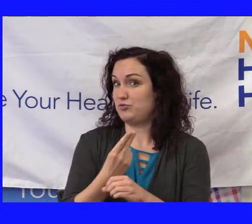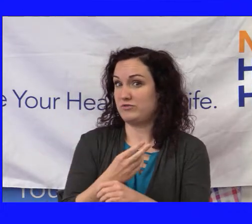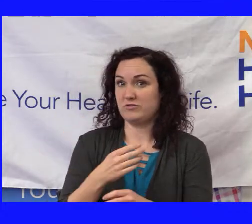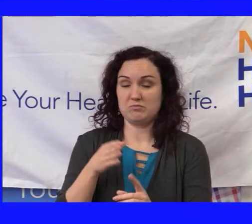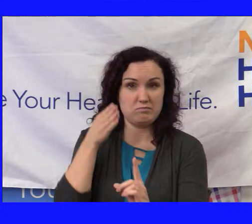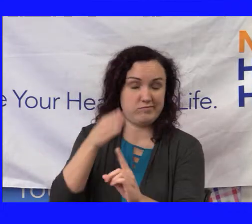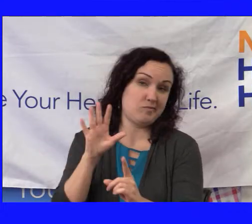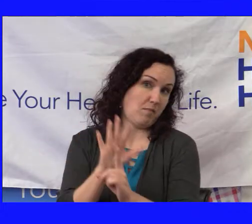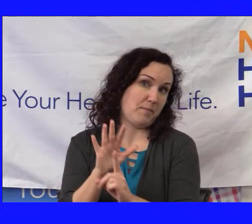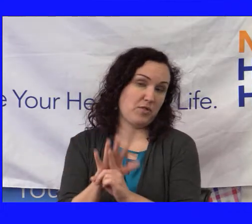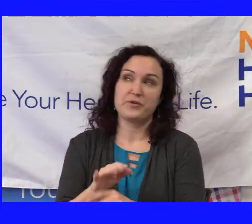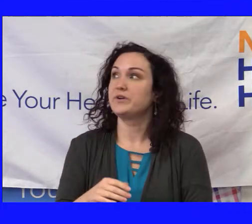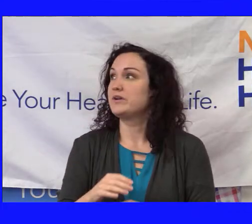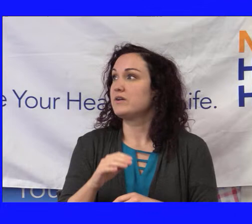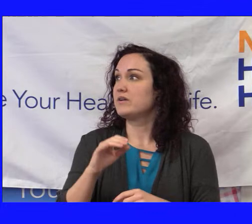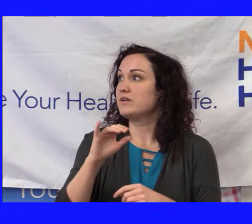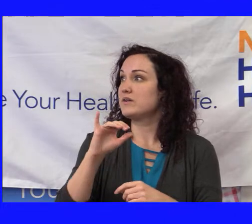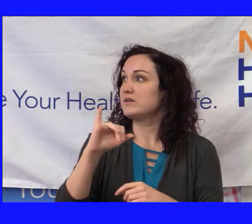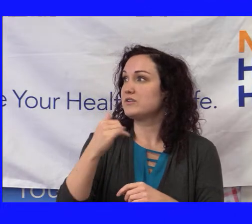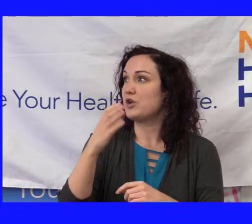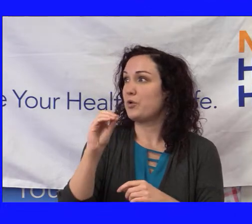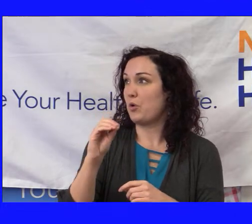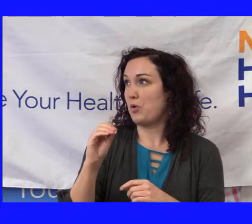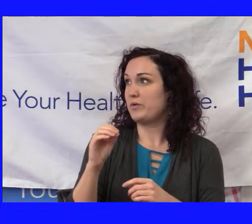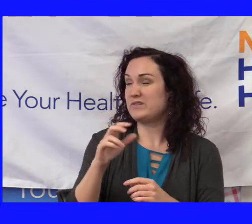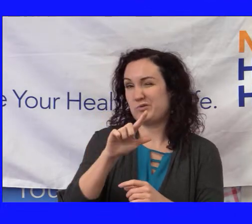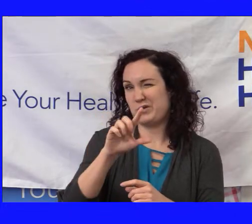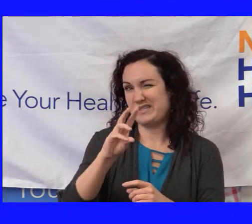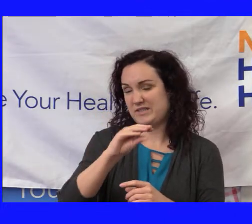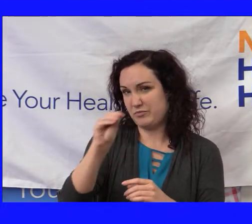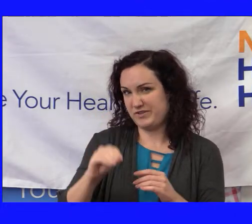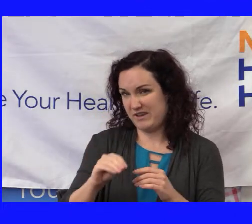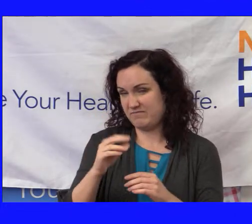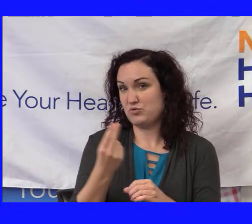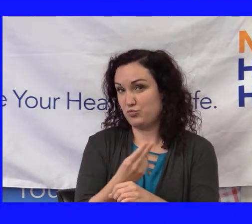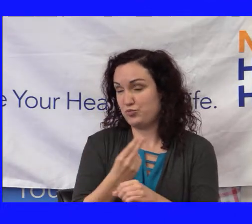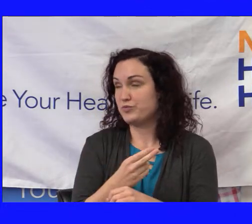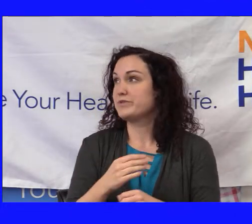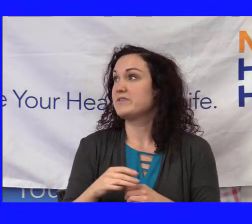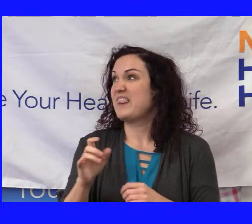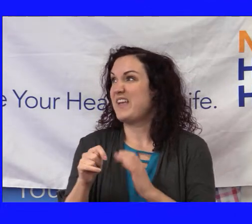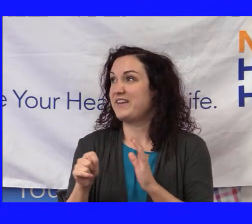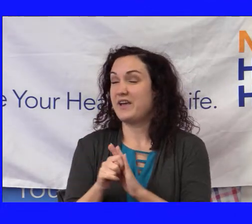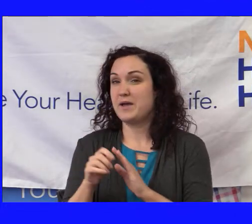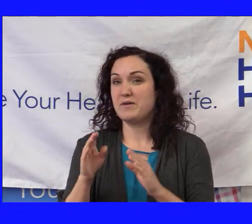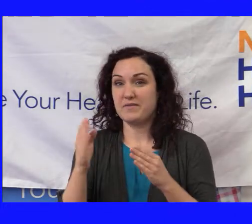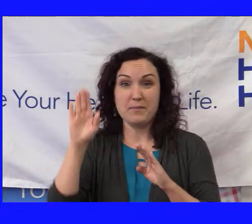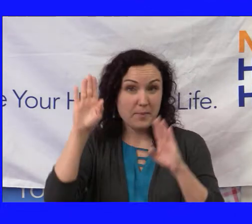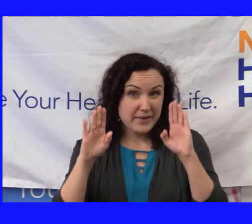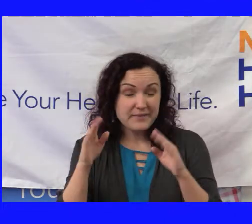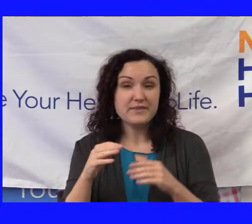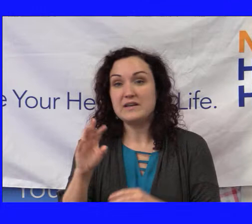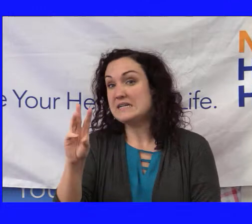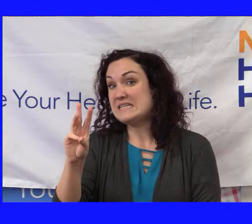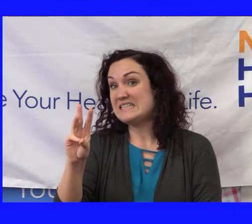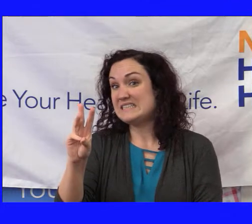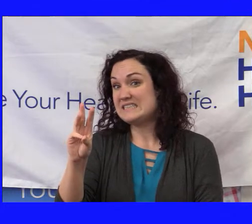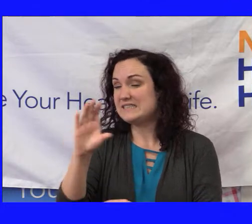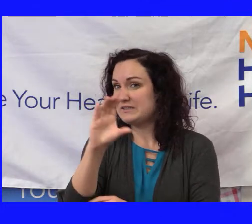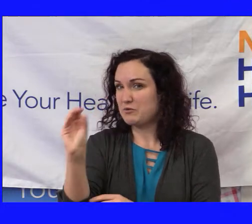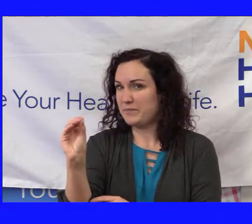utilizations. Gemco is at 26% utilization. And at the time of those bids, 6